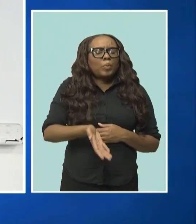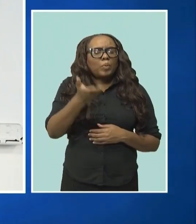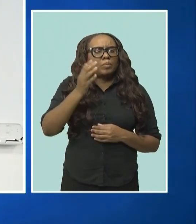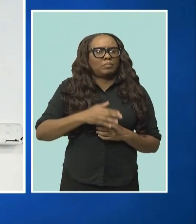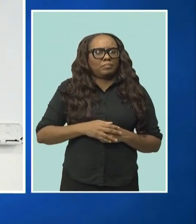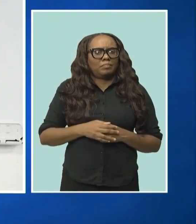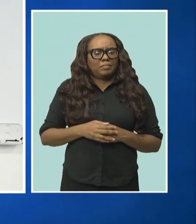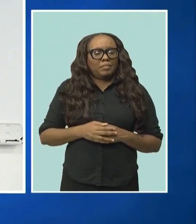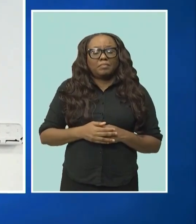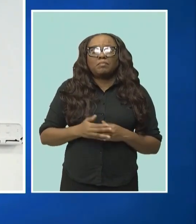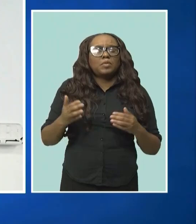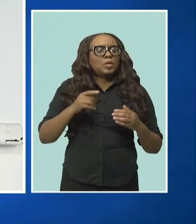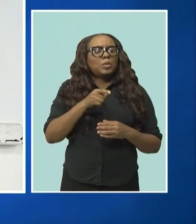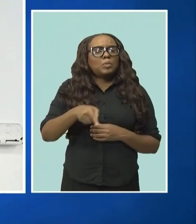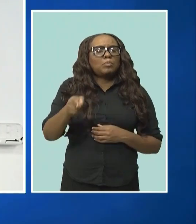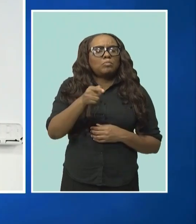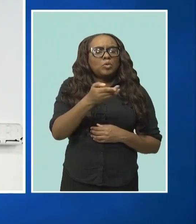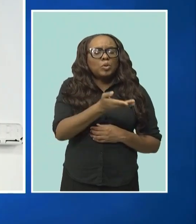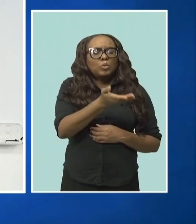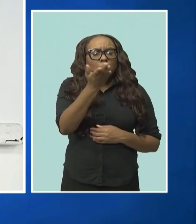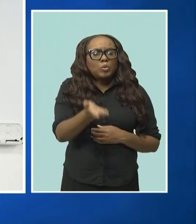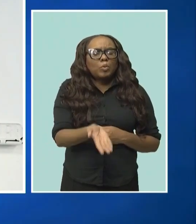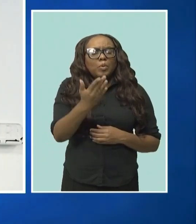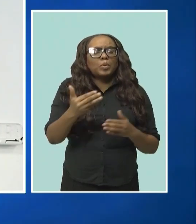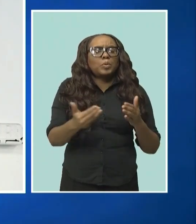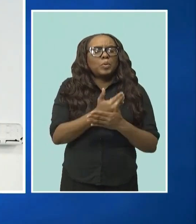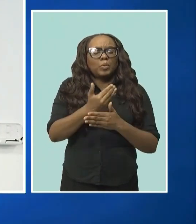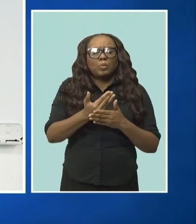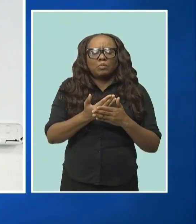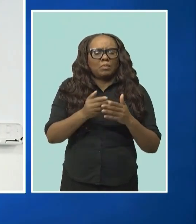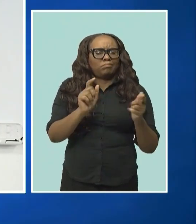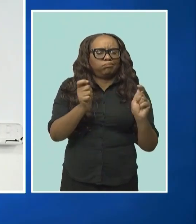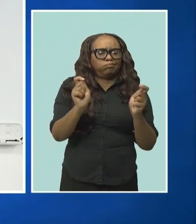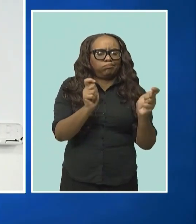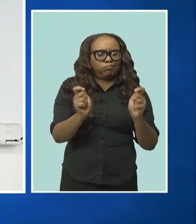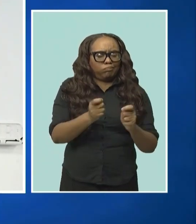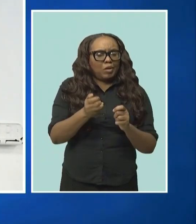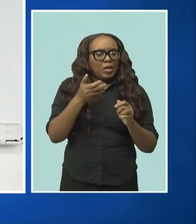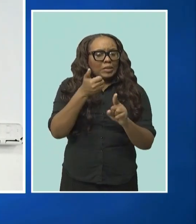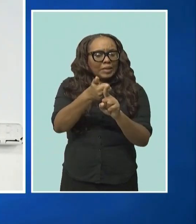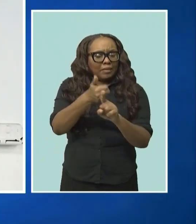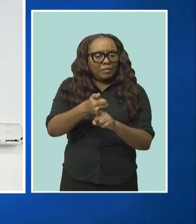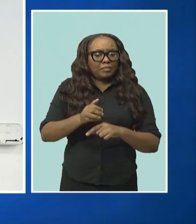new chapter for you. Redefine your business. If you leave this